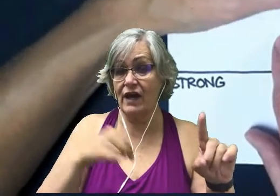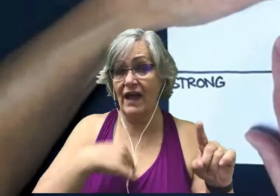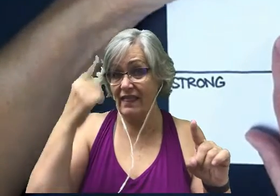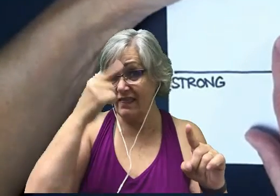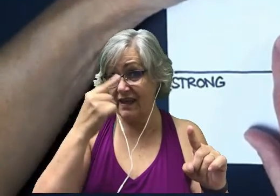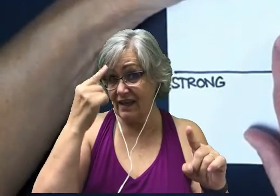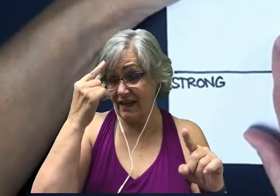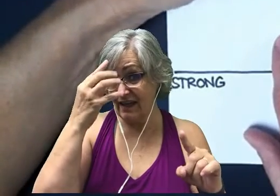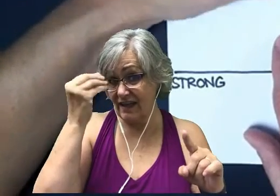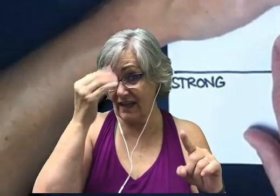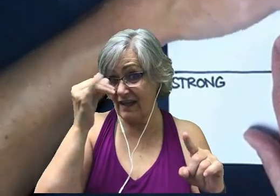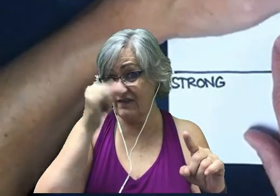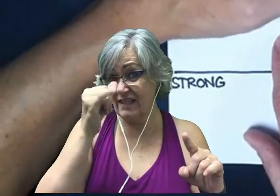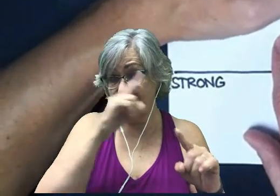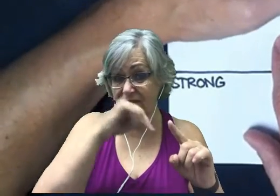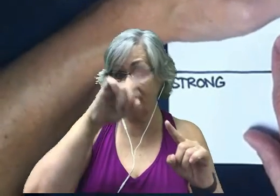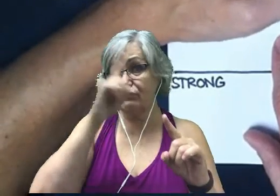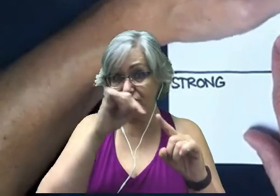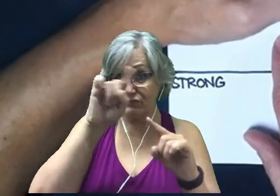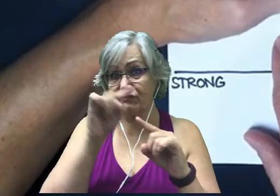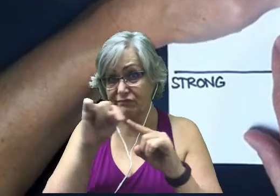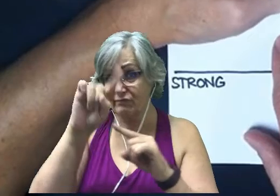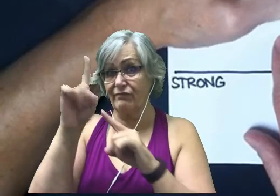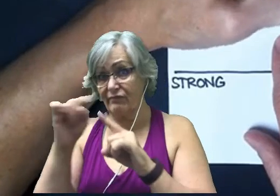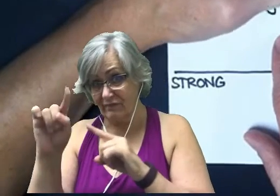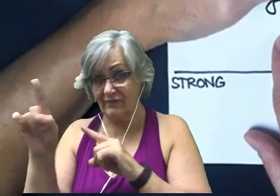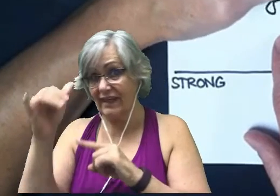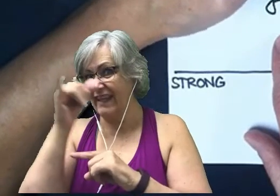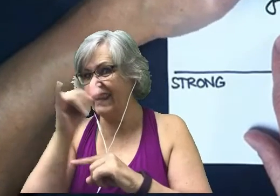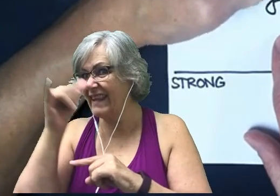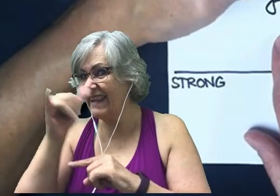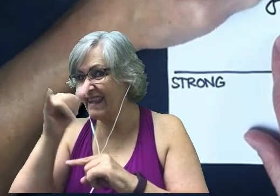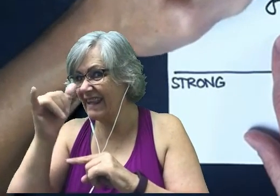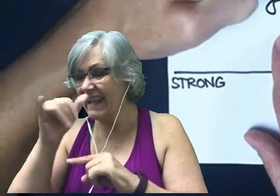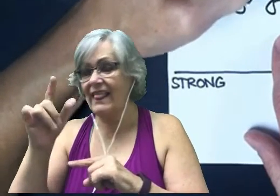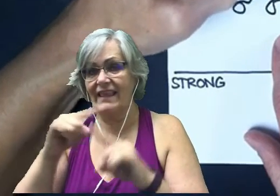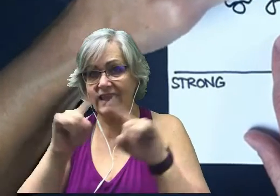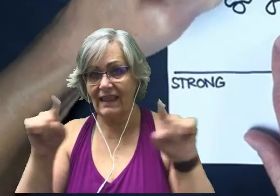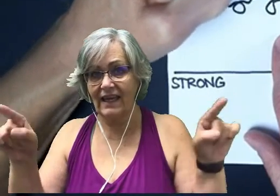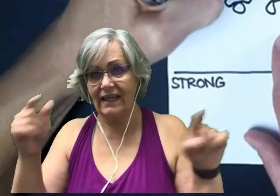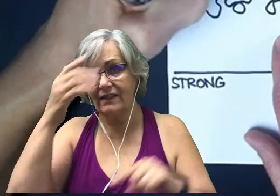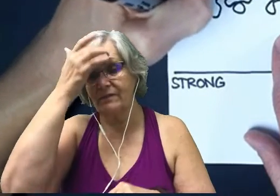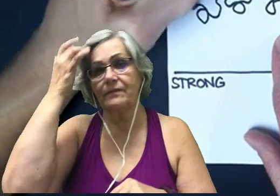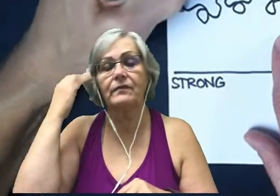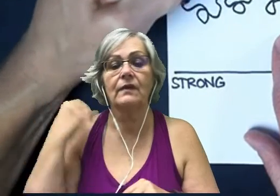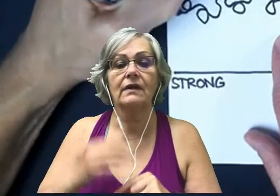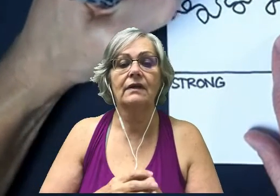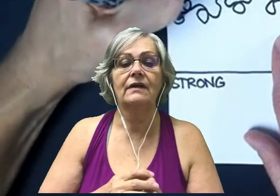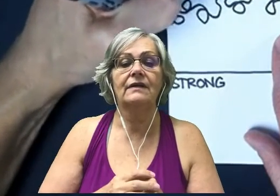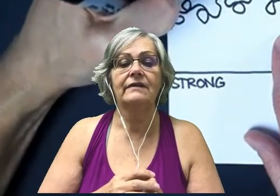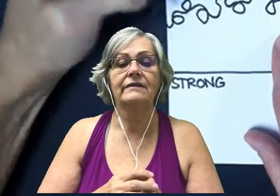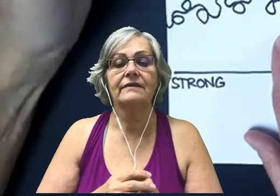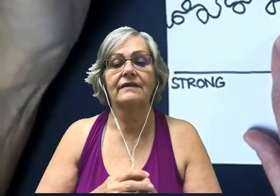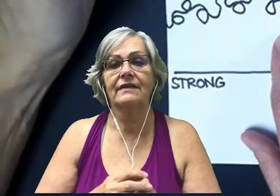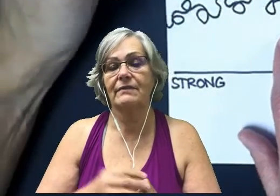is very different. When I think of silly, I think of that squiggly, twirly, whirly line. I think about just